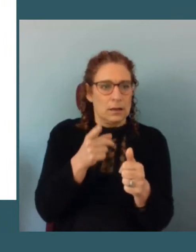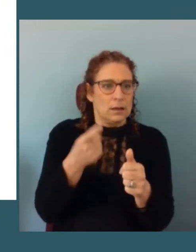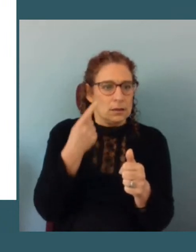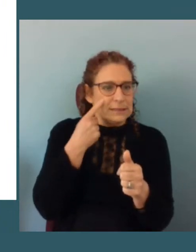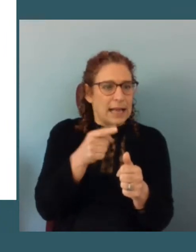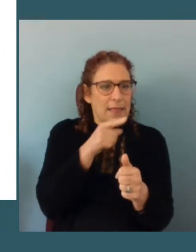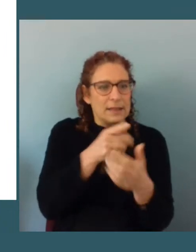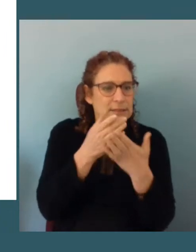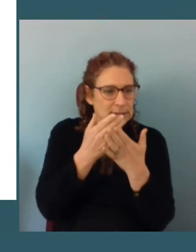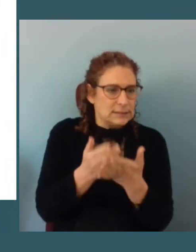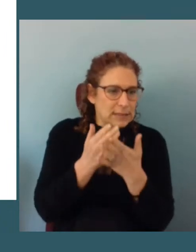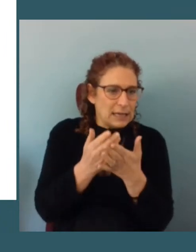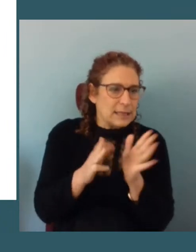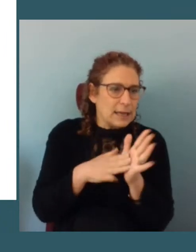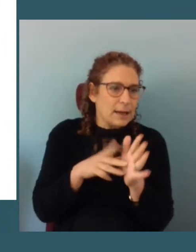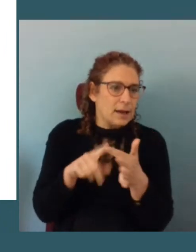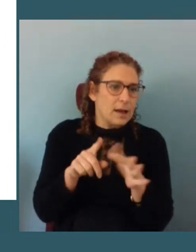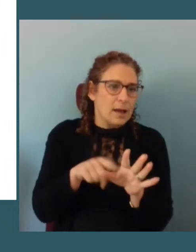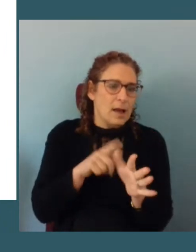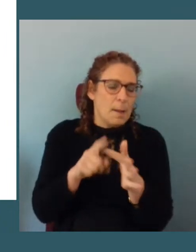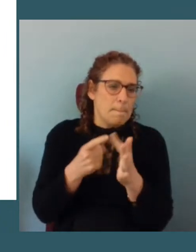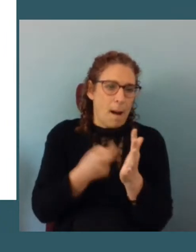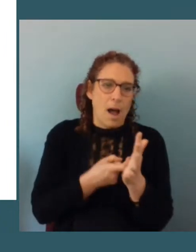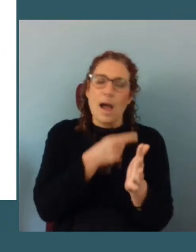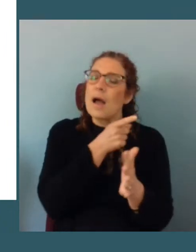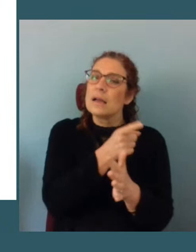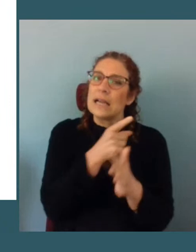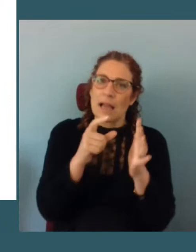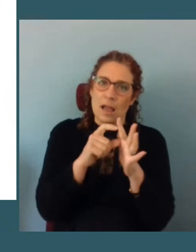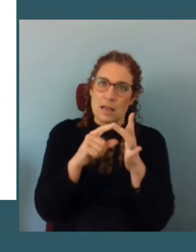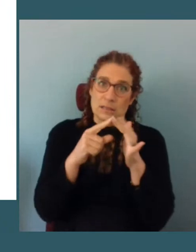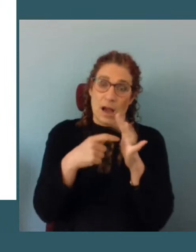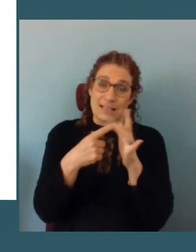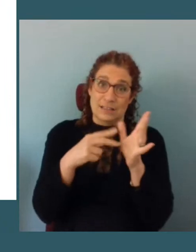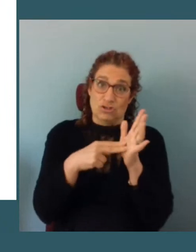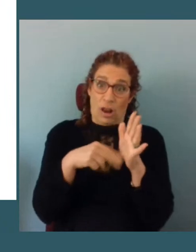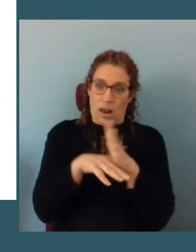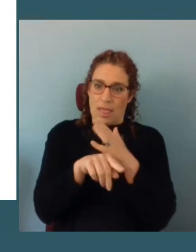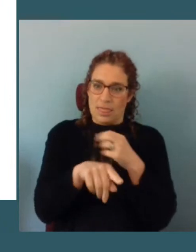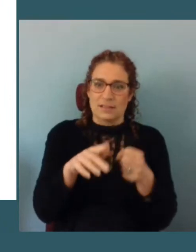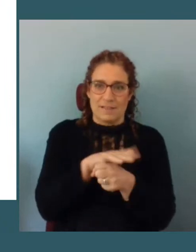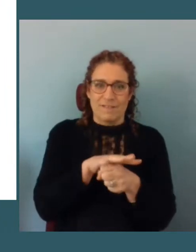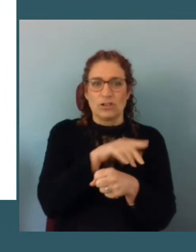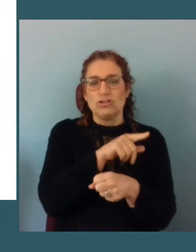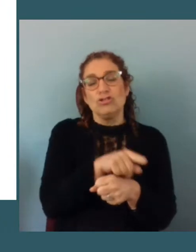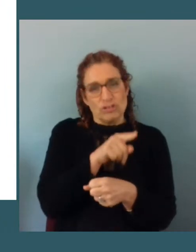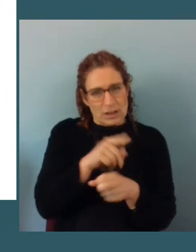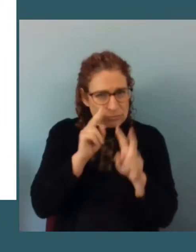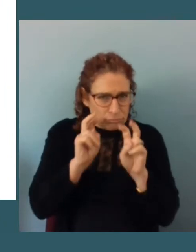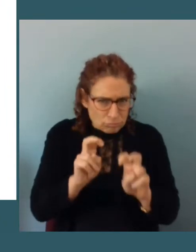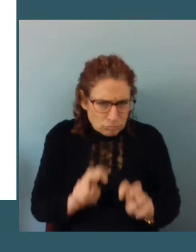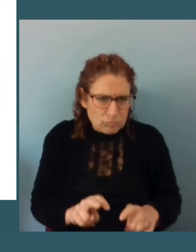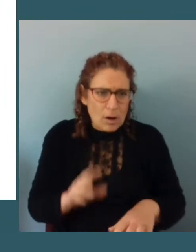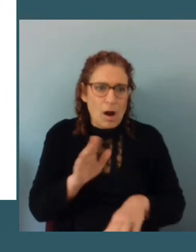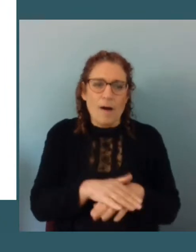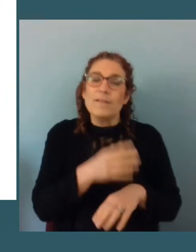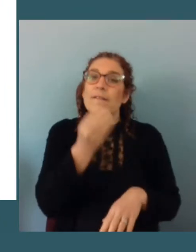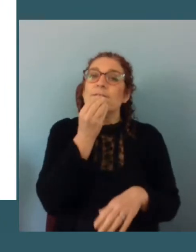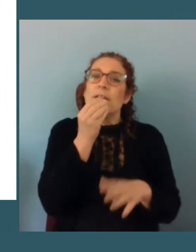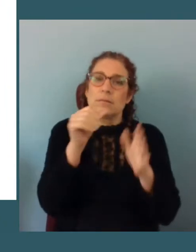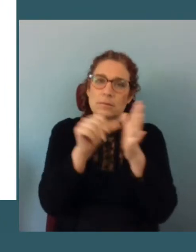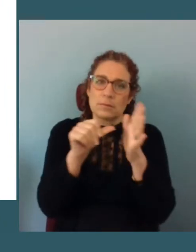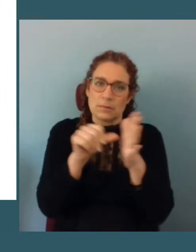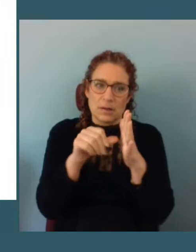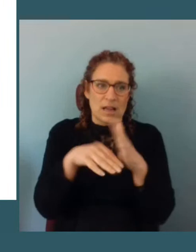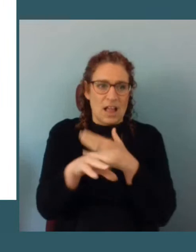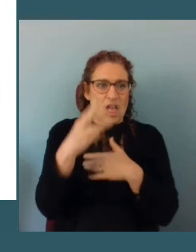2014. She's a well-known dietitian in the field, and she reported feeding difficulties in 30 to 40% of children